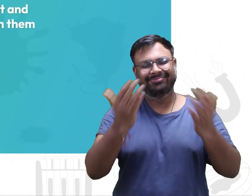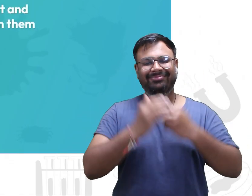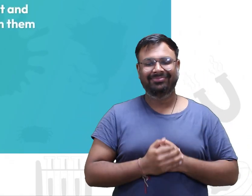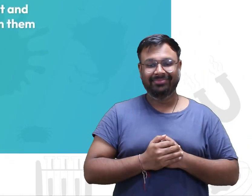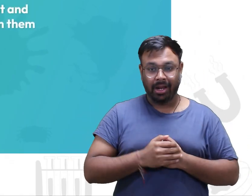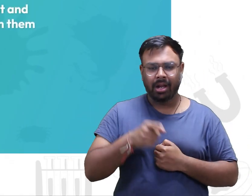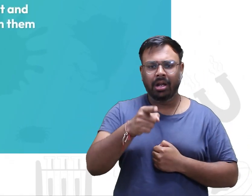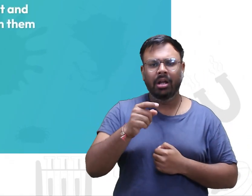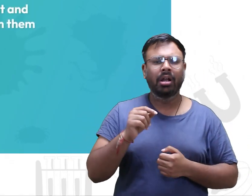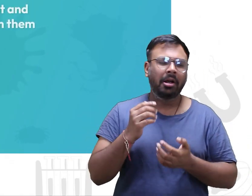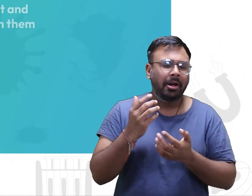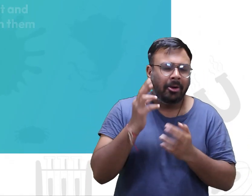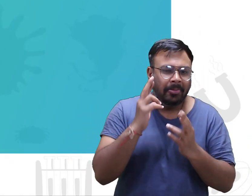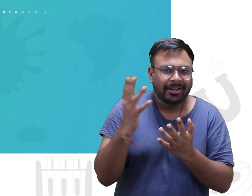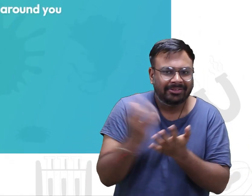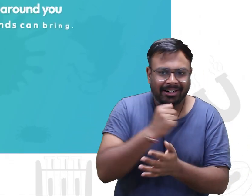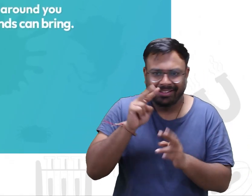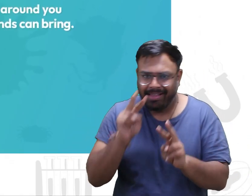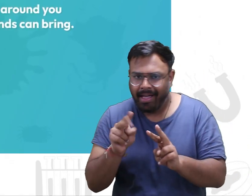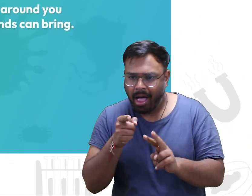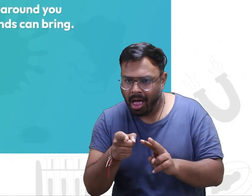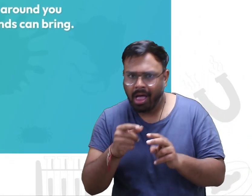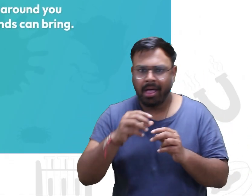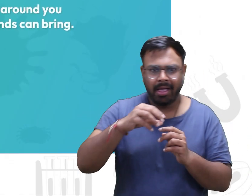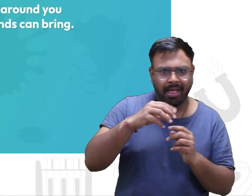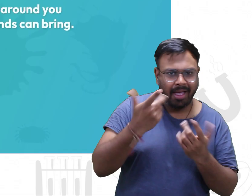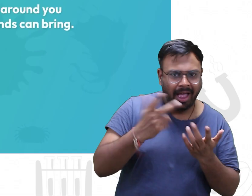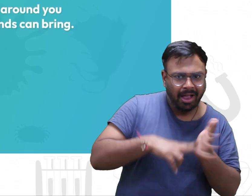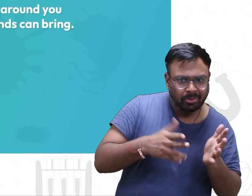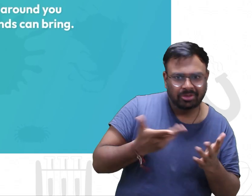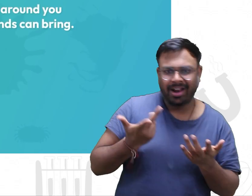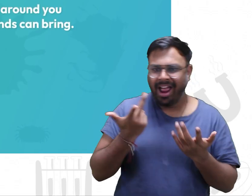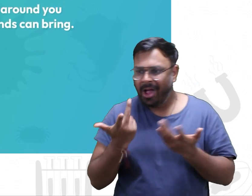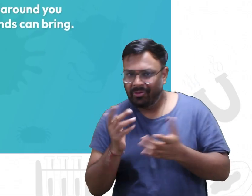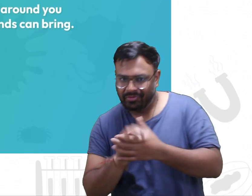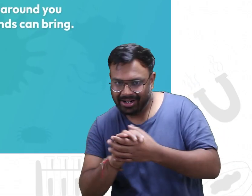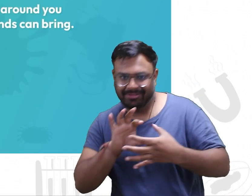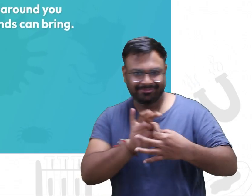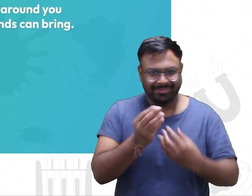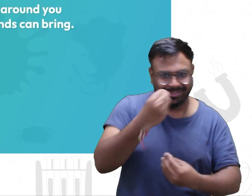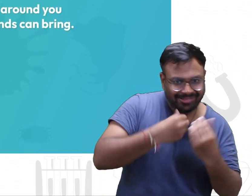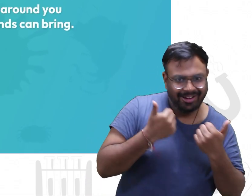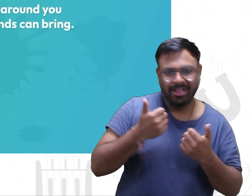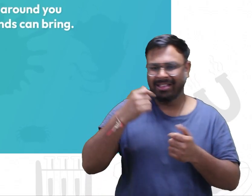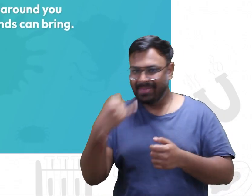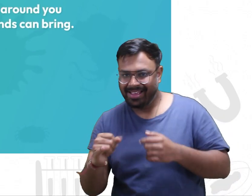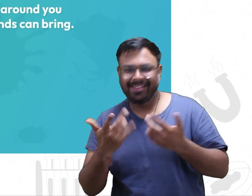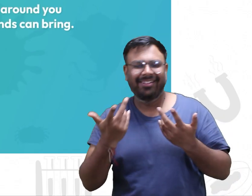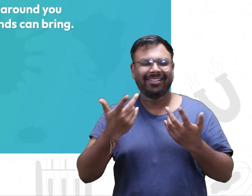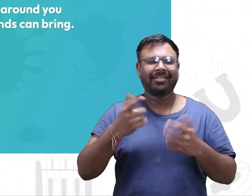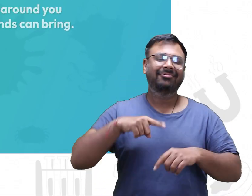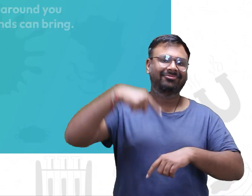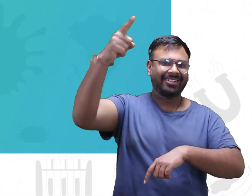about, and we can always learn so much from them. So make sure that you observe nature around you and see what big changes